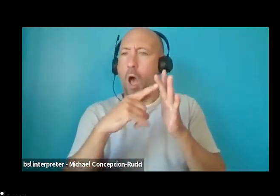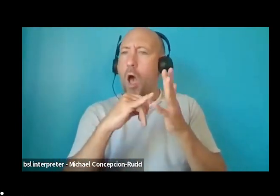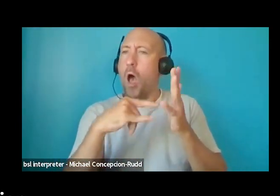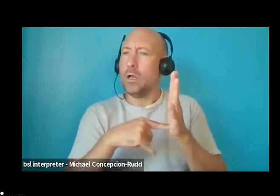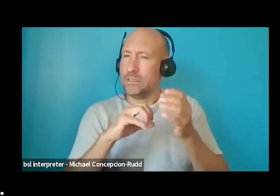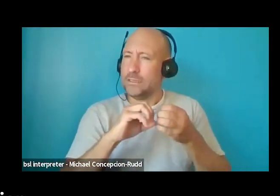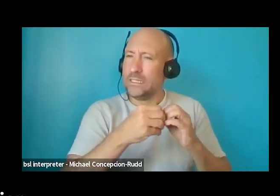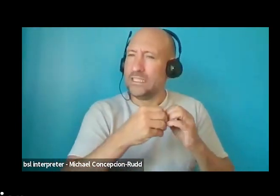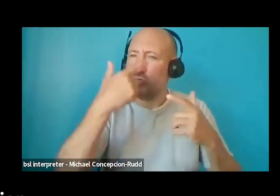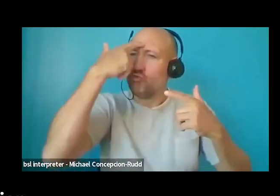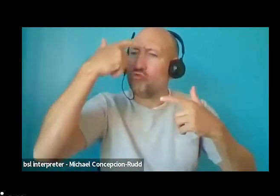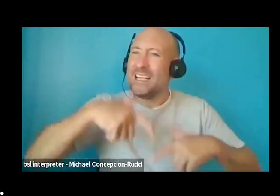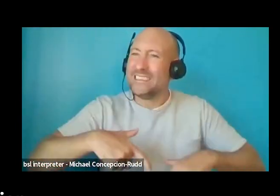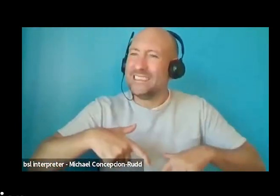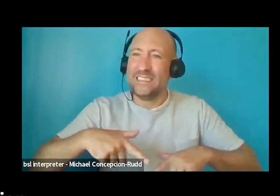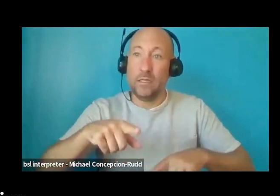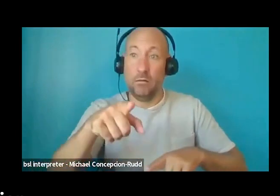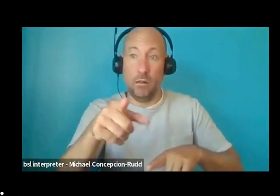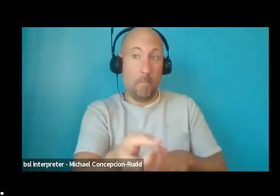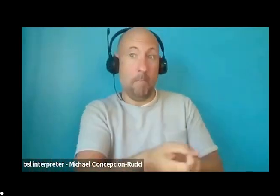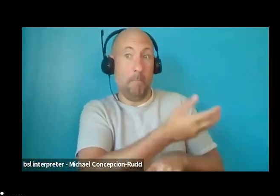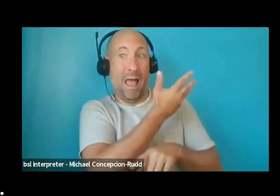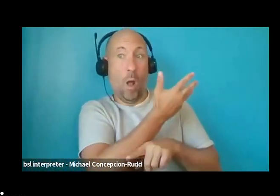running throughout my